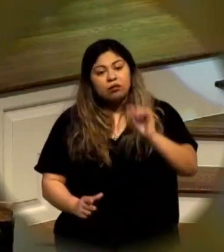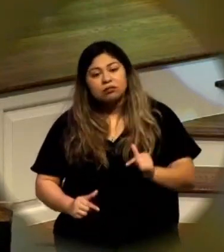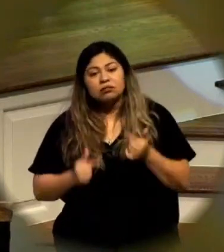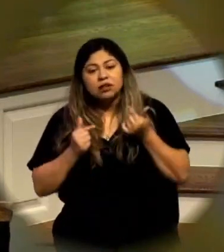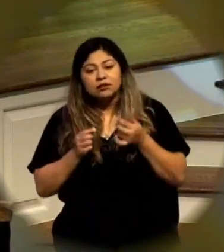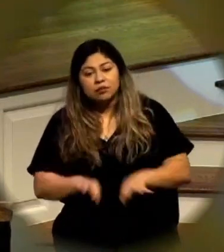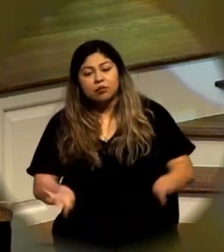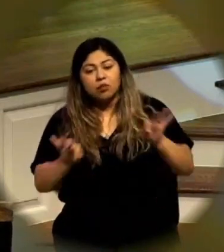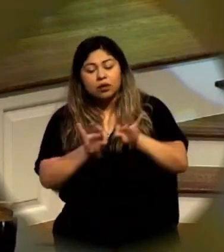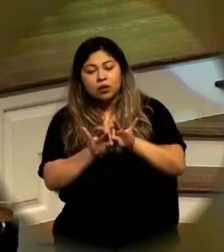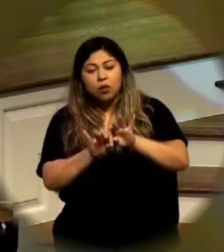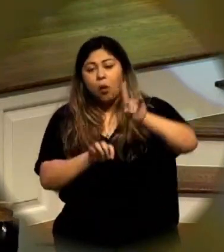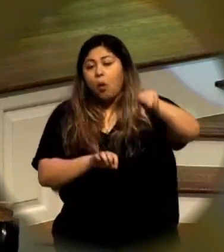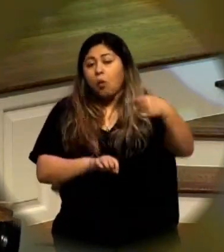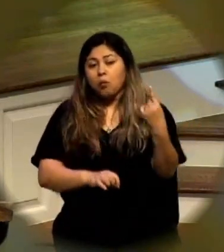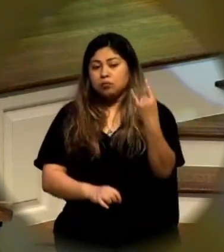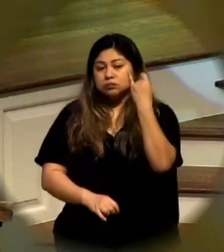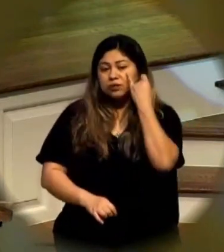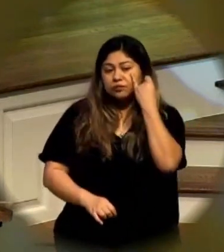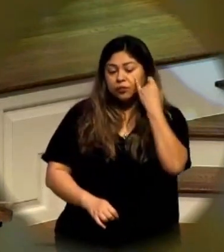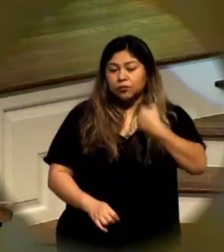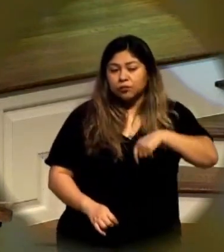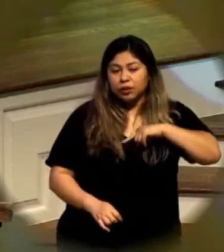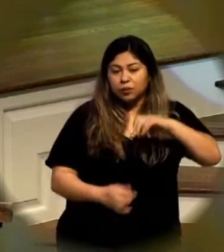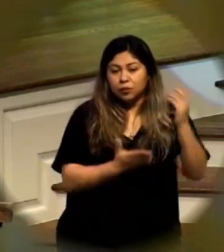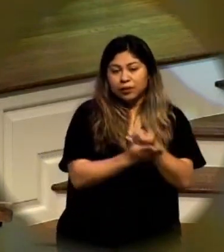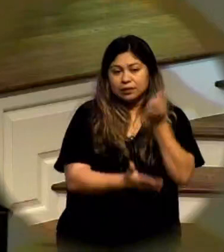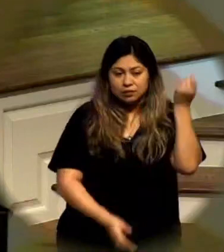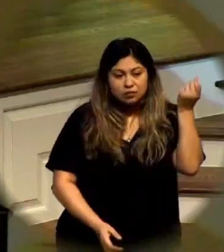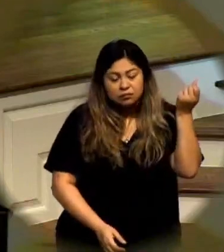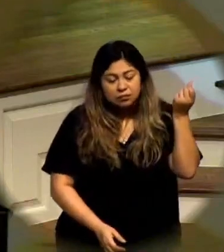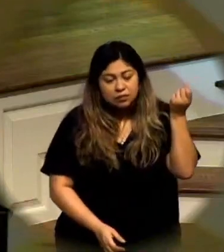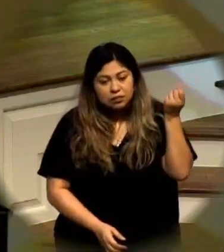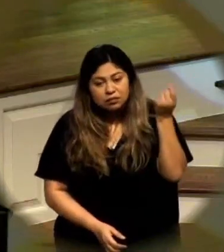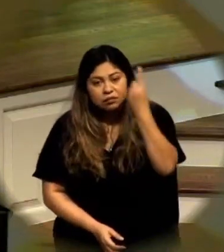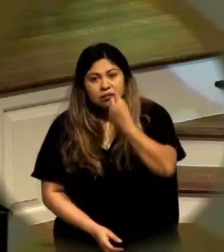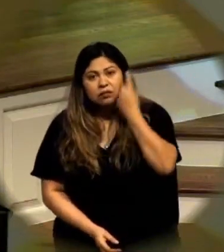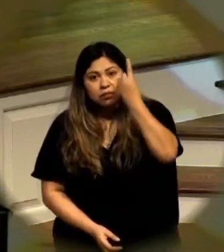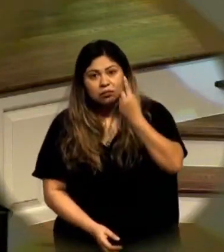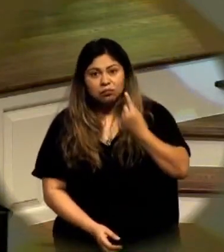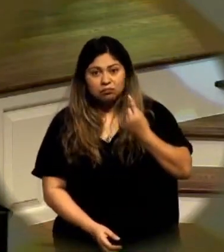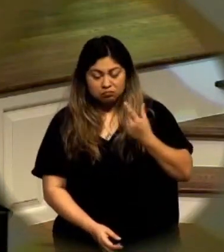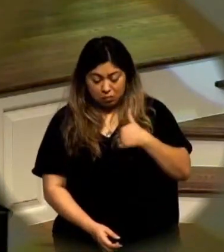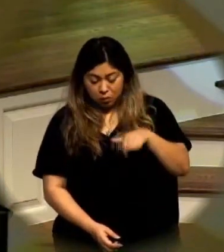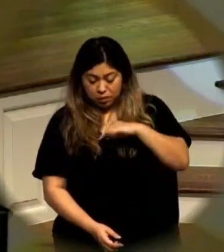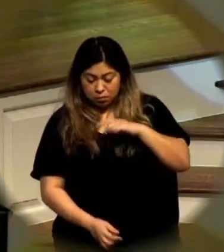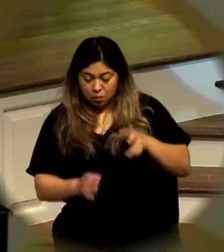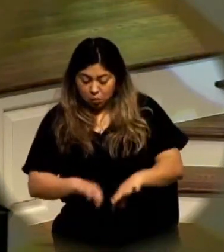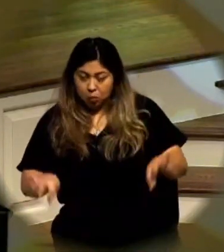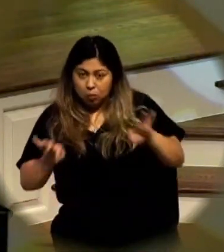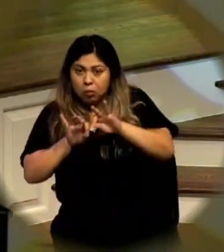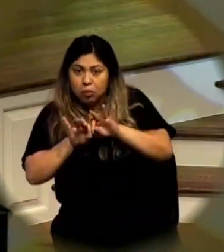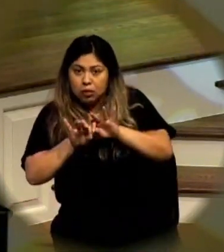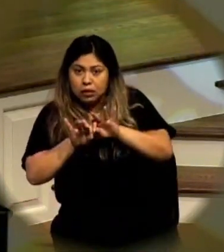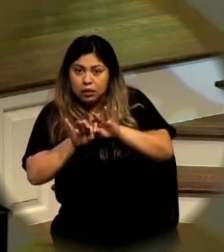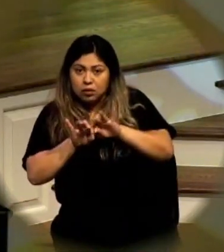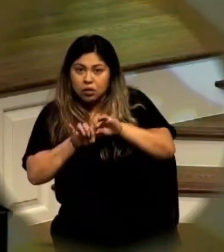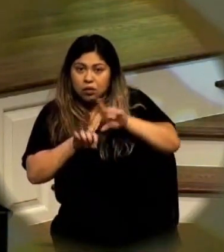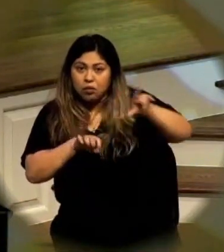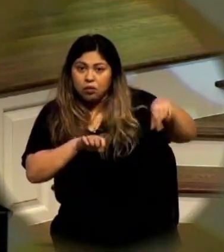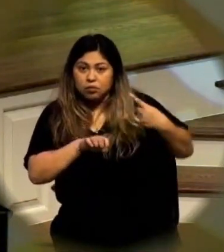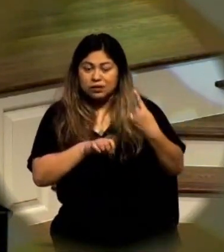the form of perfectionism, doesn't it? It's a thought that the only way to be significant in this life is to be perfect